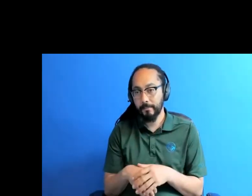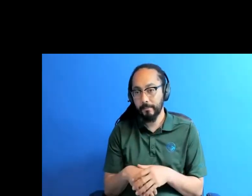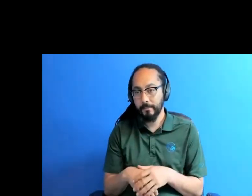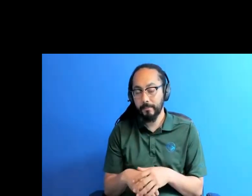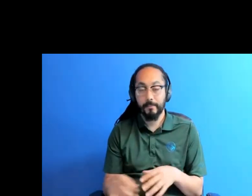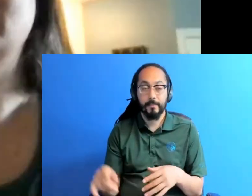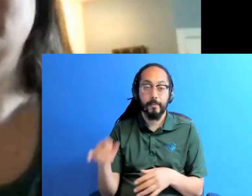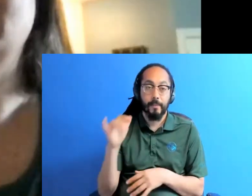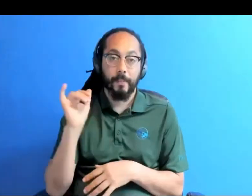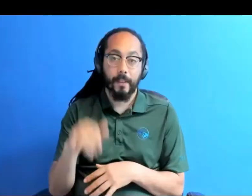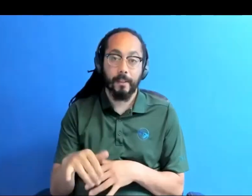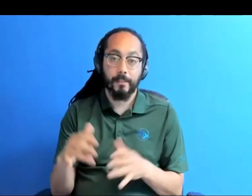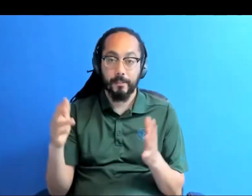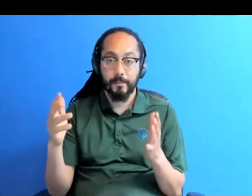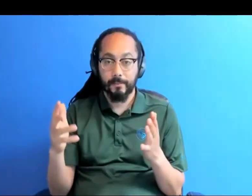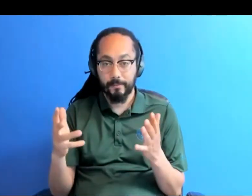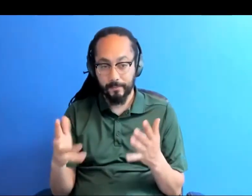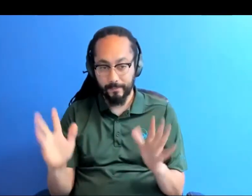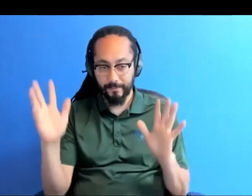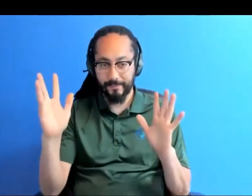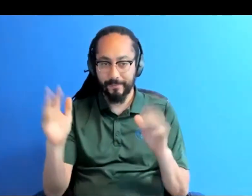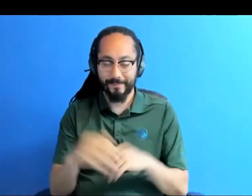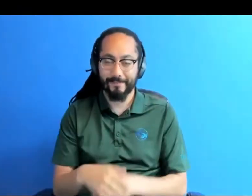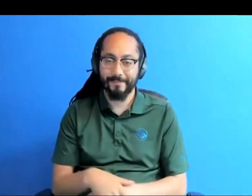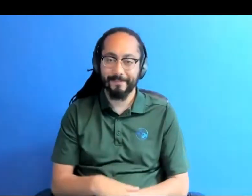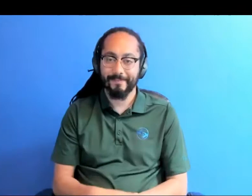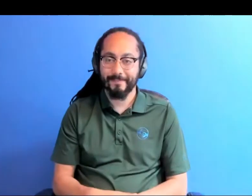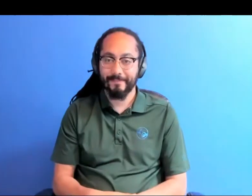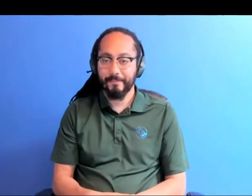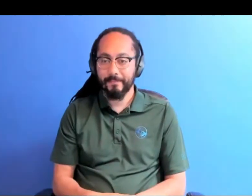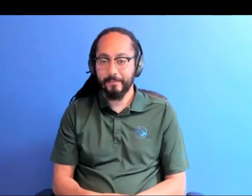that is it.